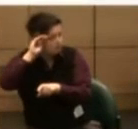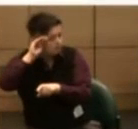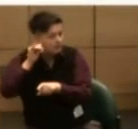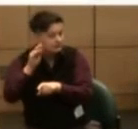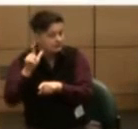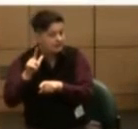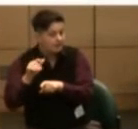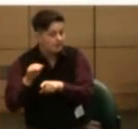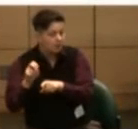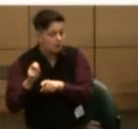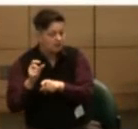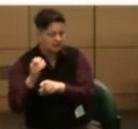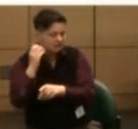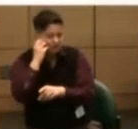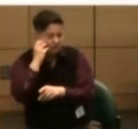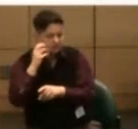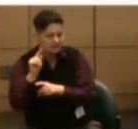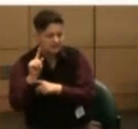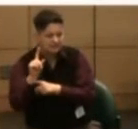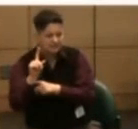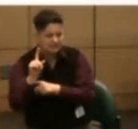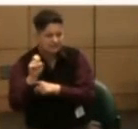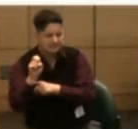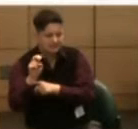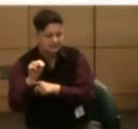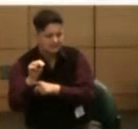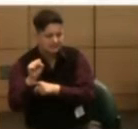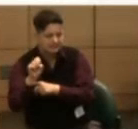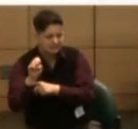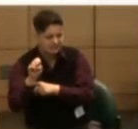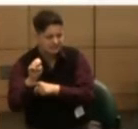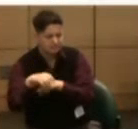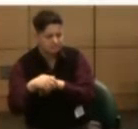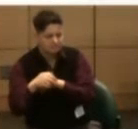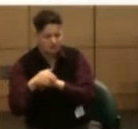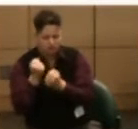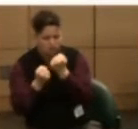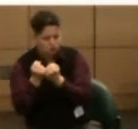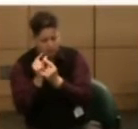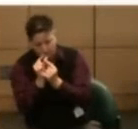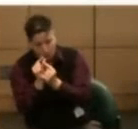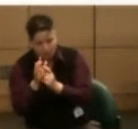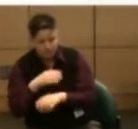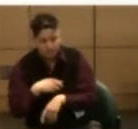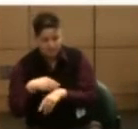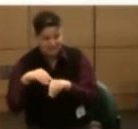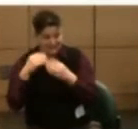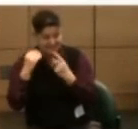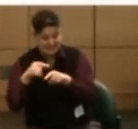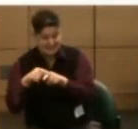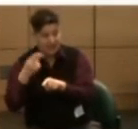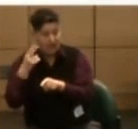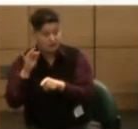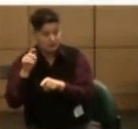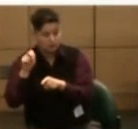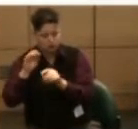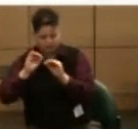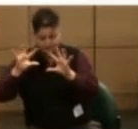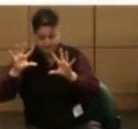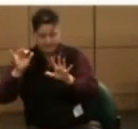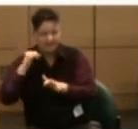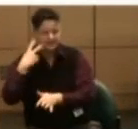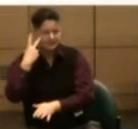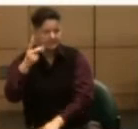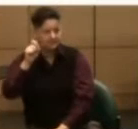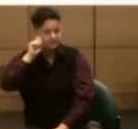very dense bone. The structures are very small, and the CT has, the high-resolution CT has a very good resolution